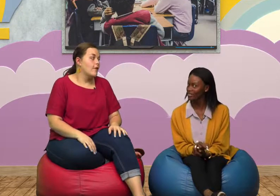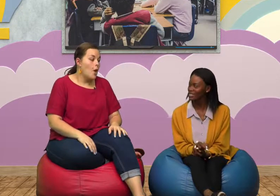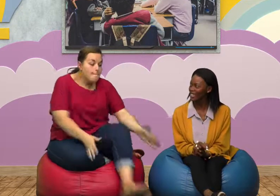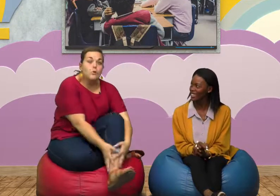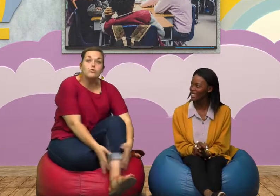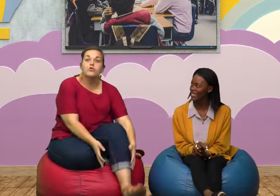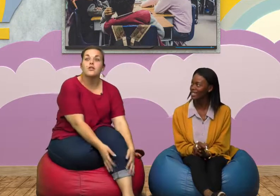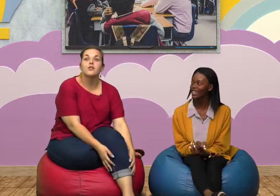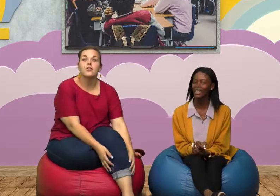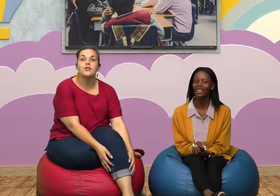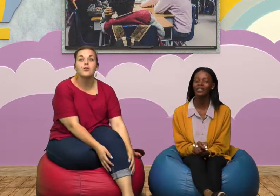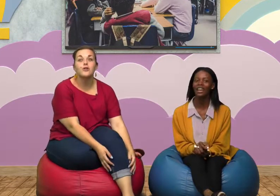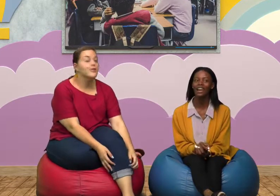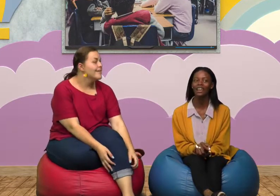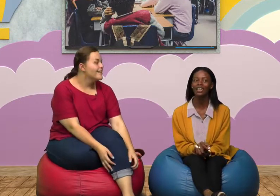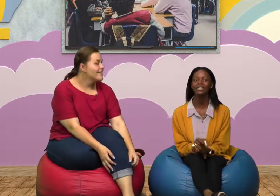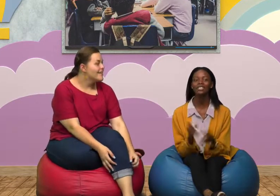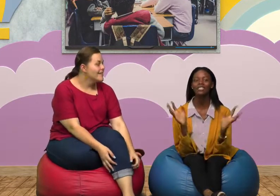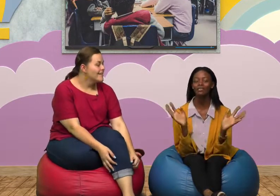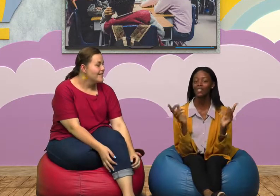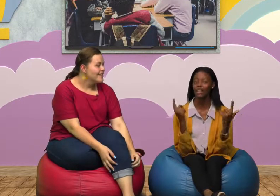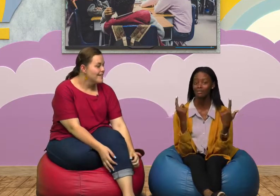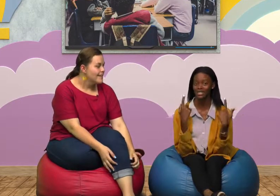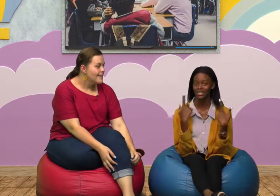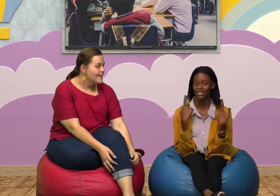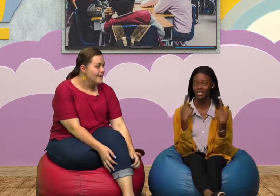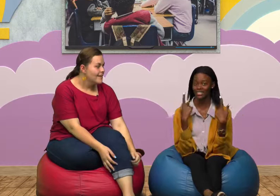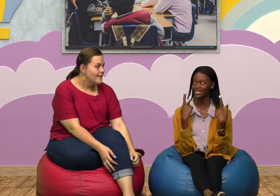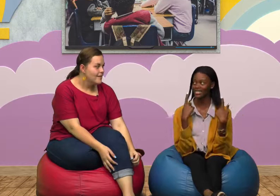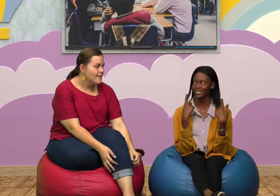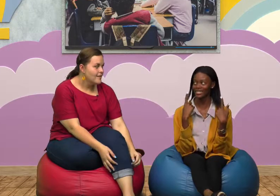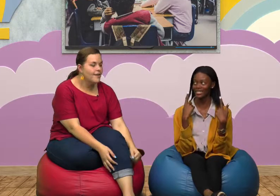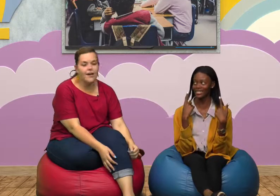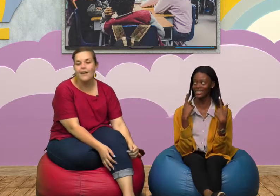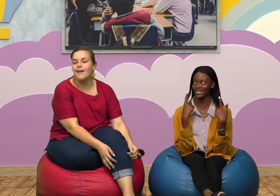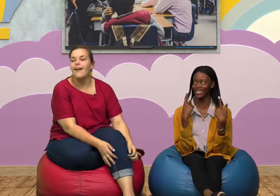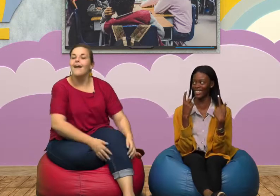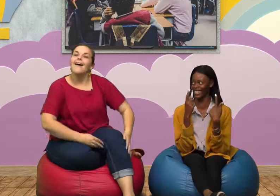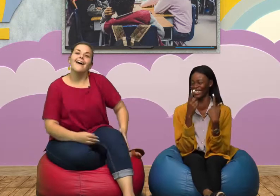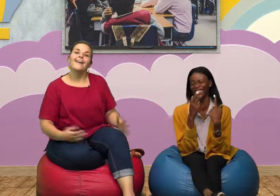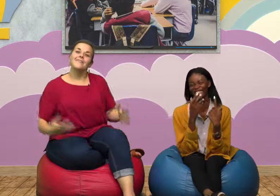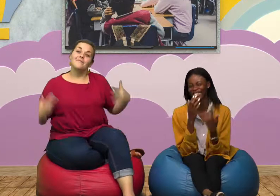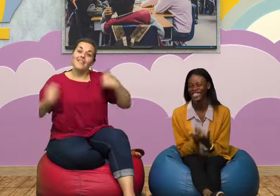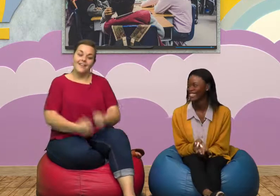Gloves. Boots. Oh yeah, a safety helmet. Yeah.